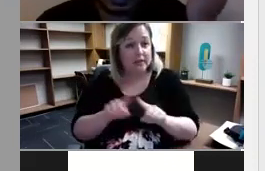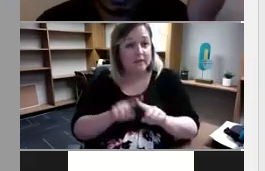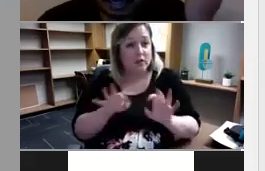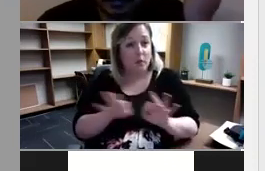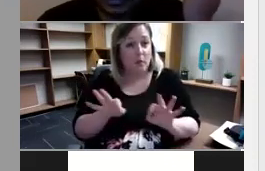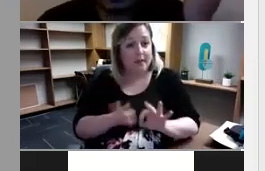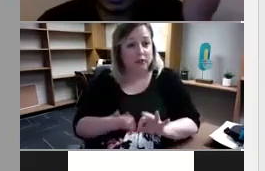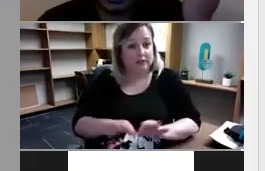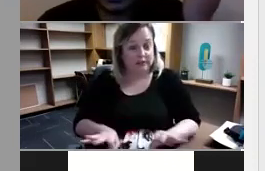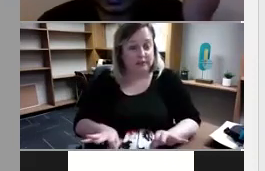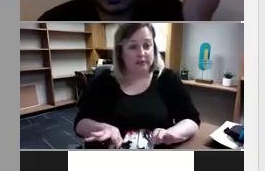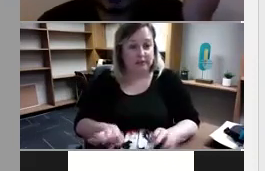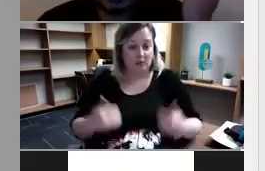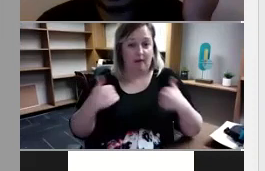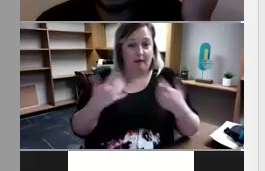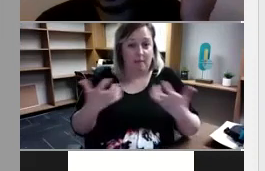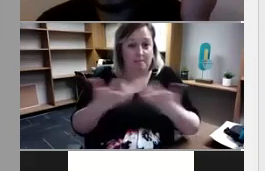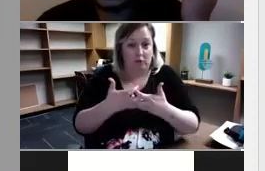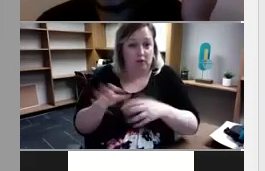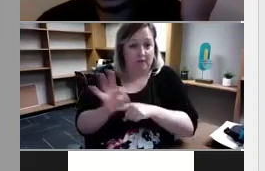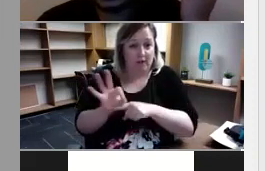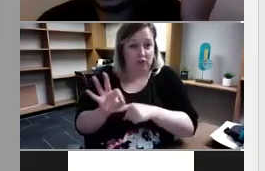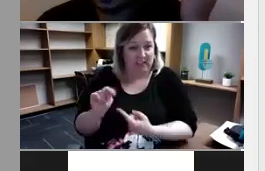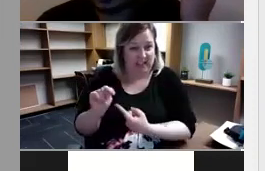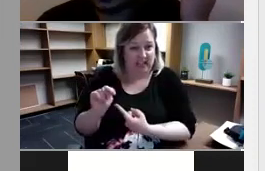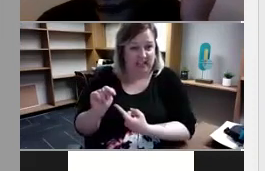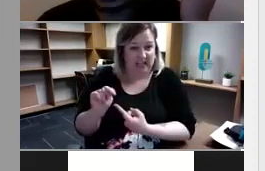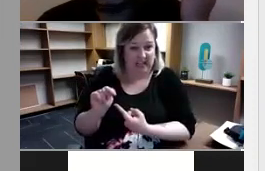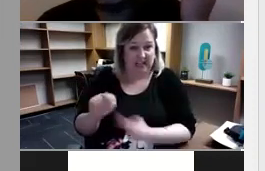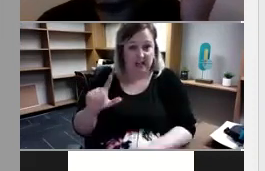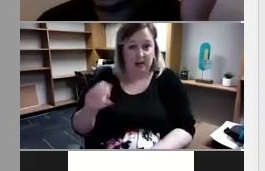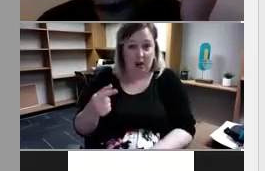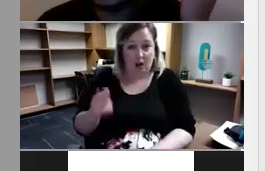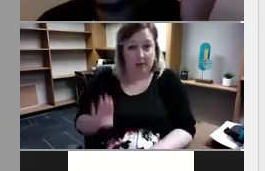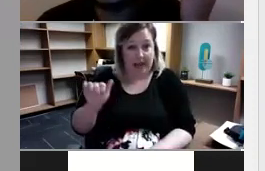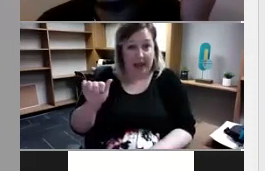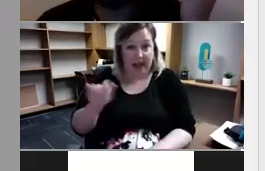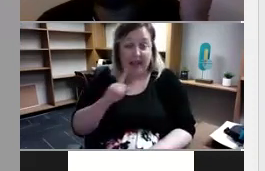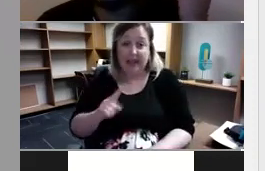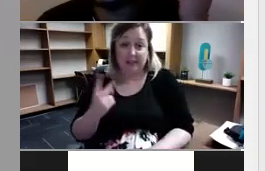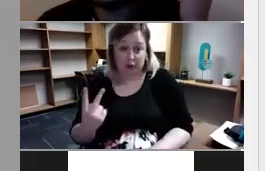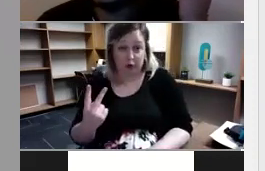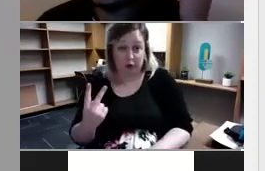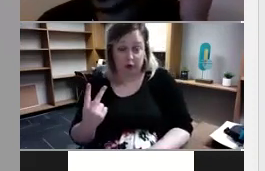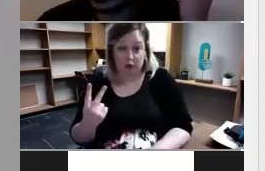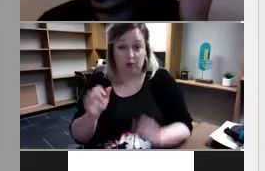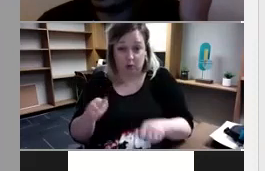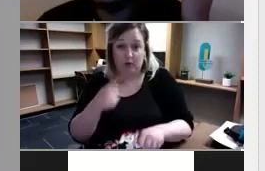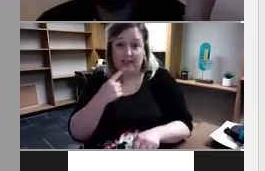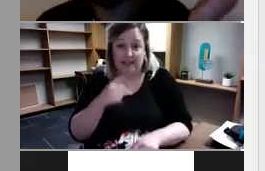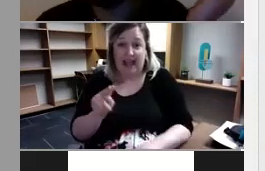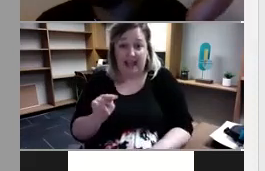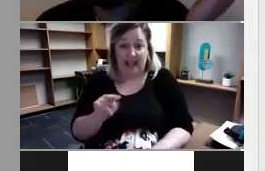have our merging function as n. Log base BA is 2, so we can say that n is dominated by n